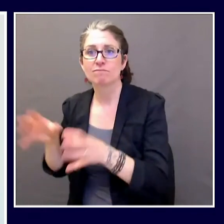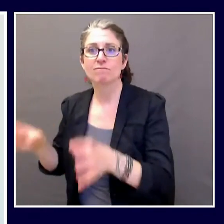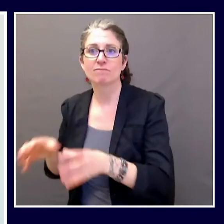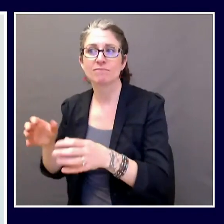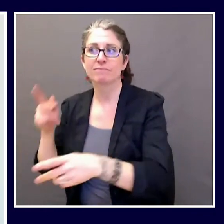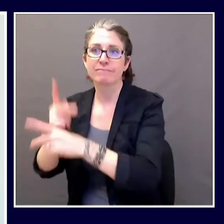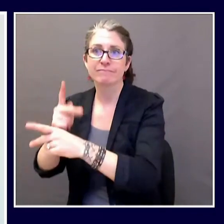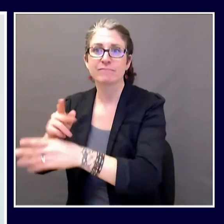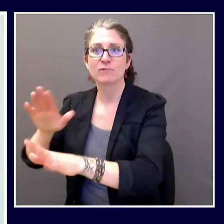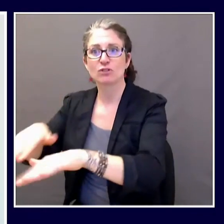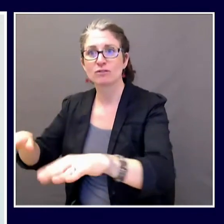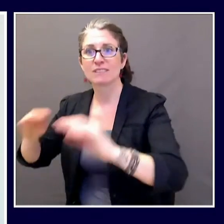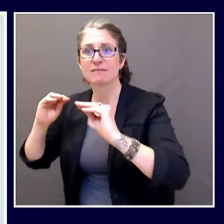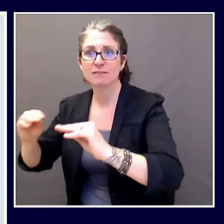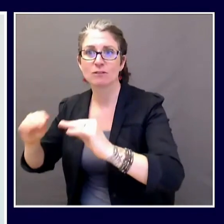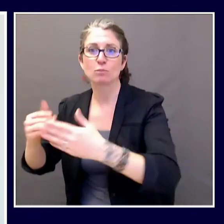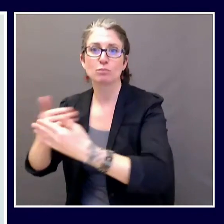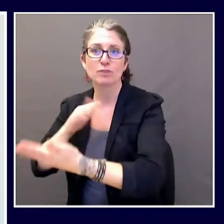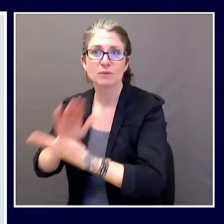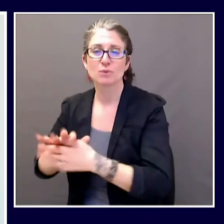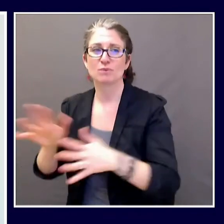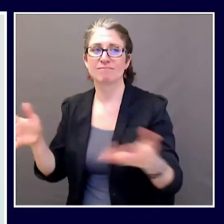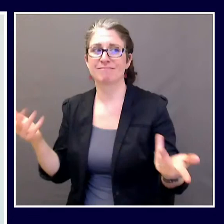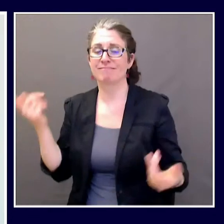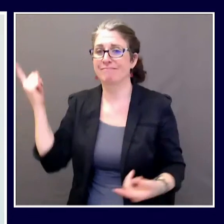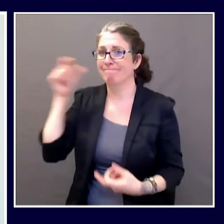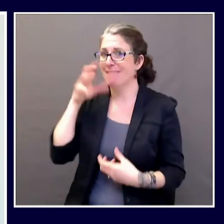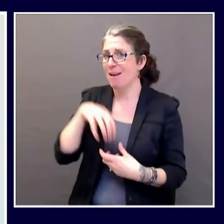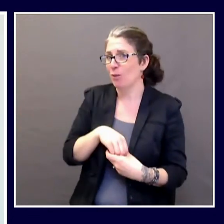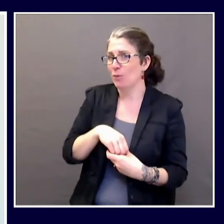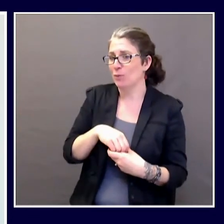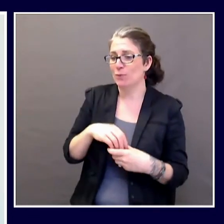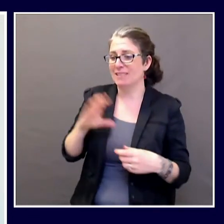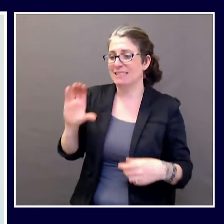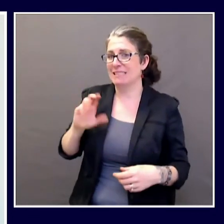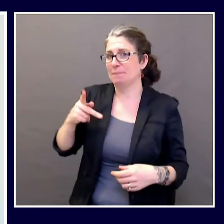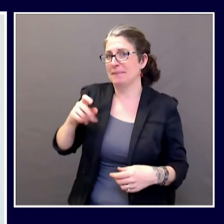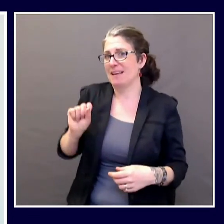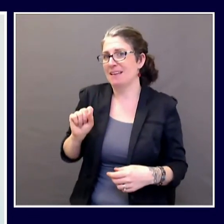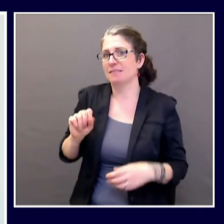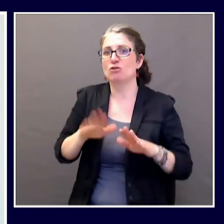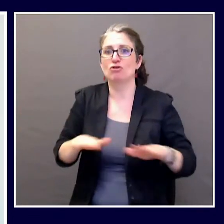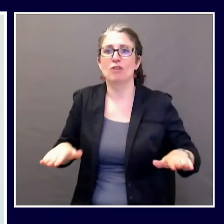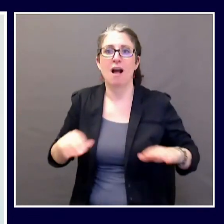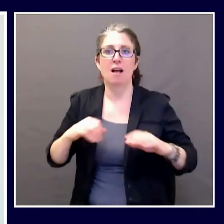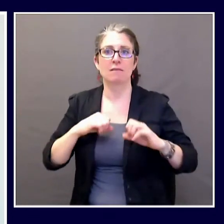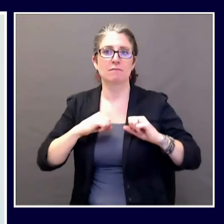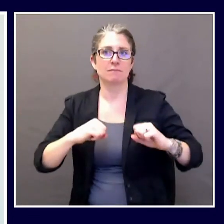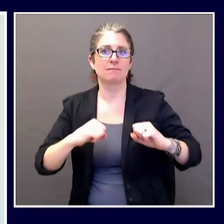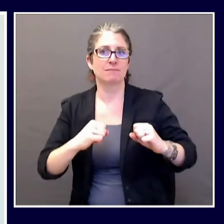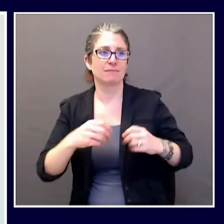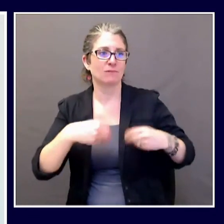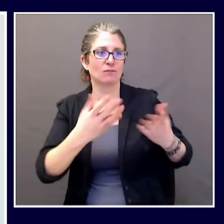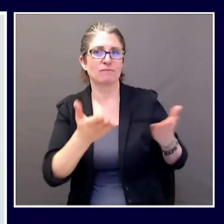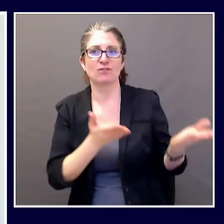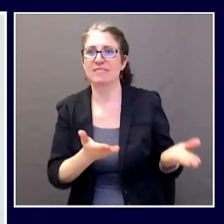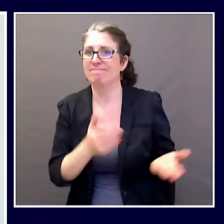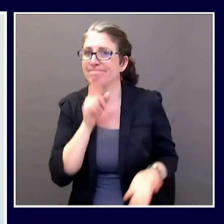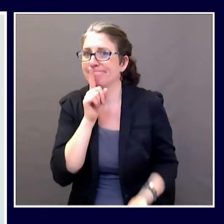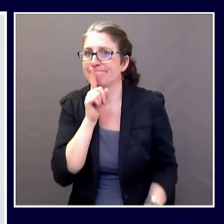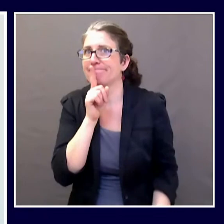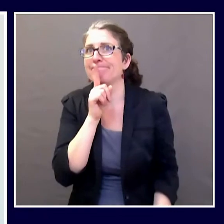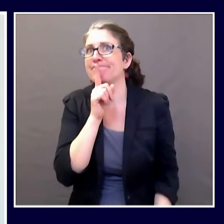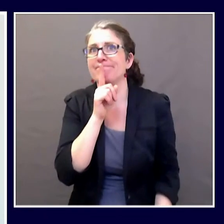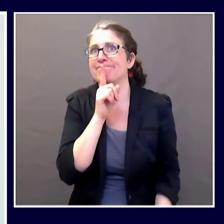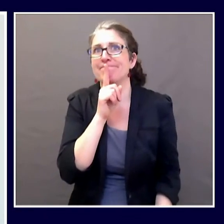supply that Dr. Shah just talked about, we will be able to get to them as soon as possible. They work here at our department. They are